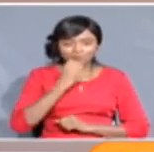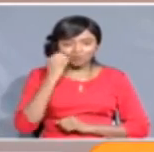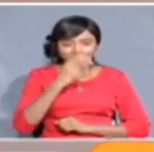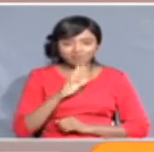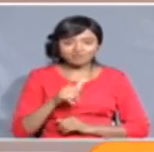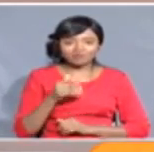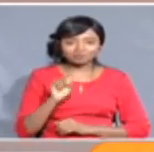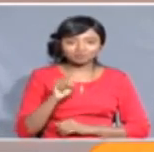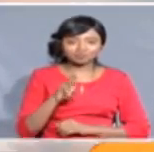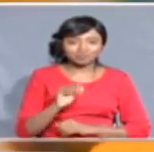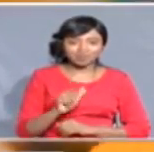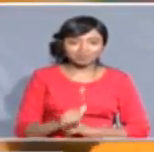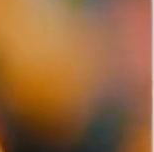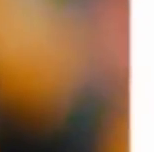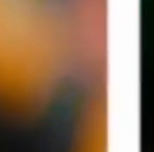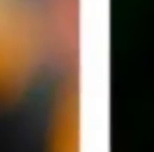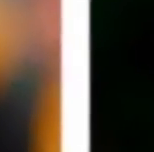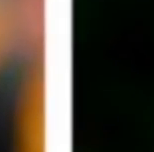Wasuba.